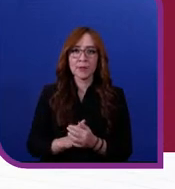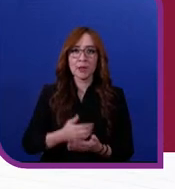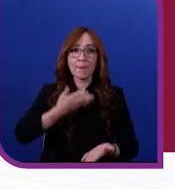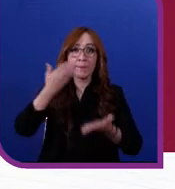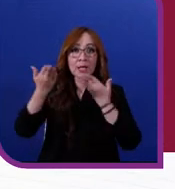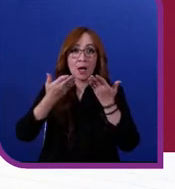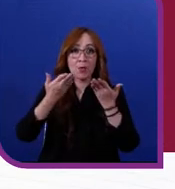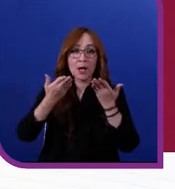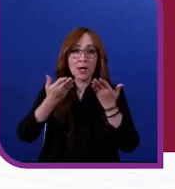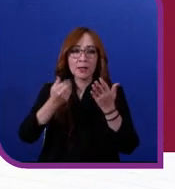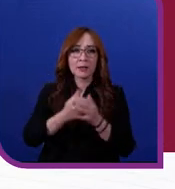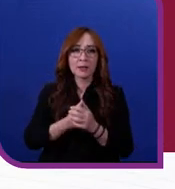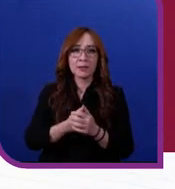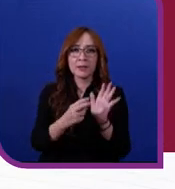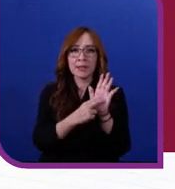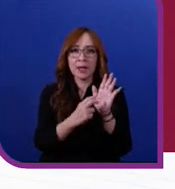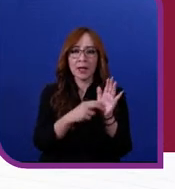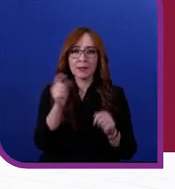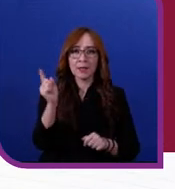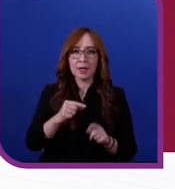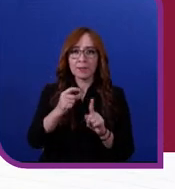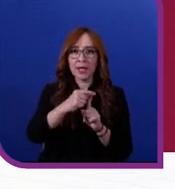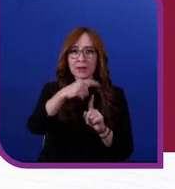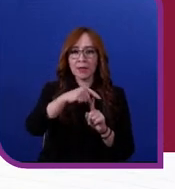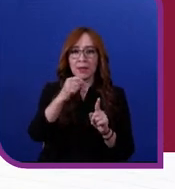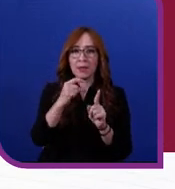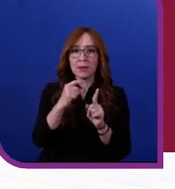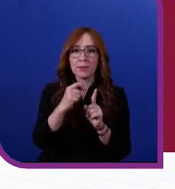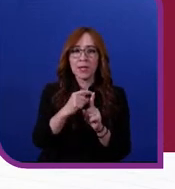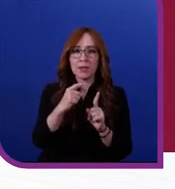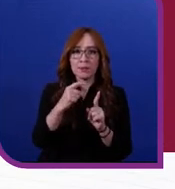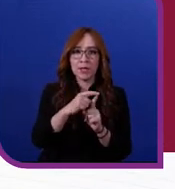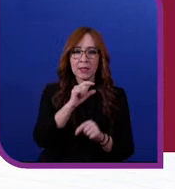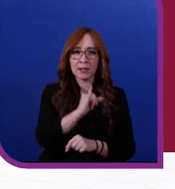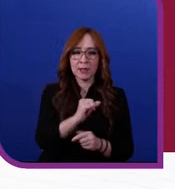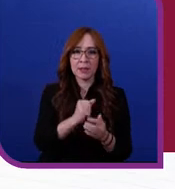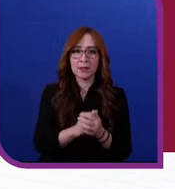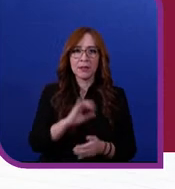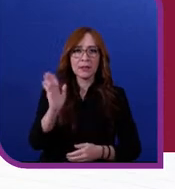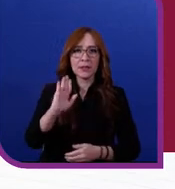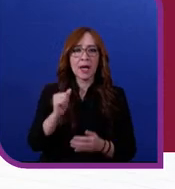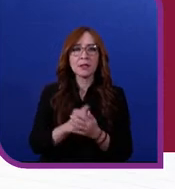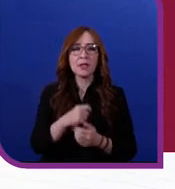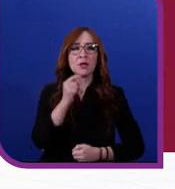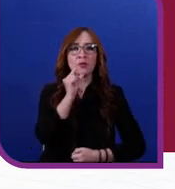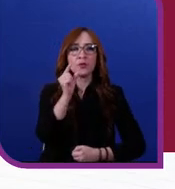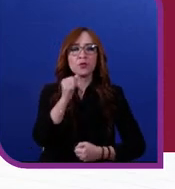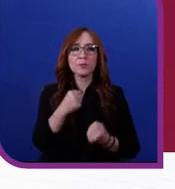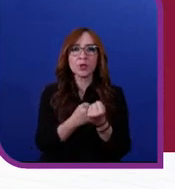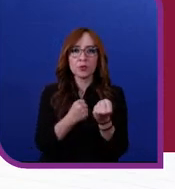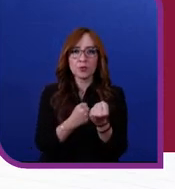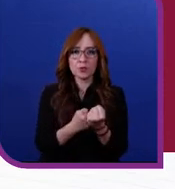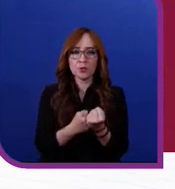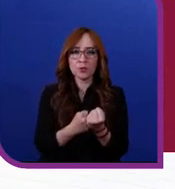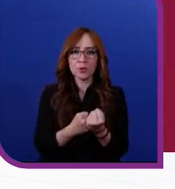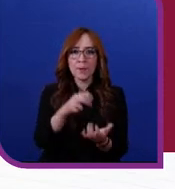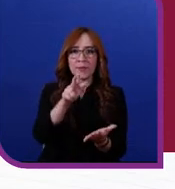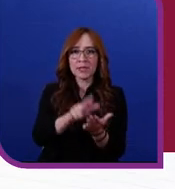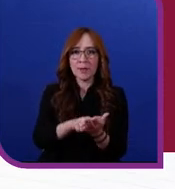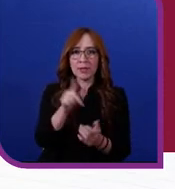providing our supporting the risk management From The government but also How Inggris the accountability transparency